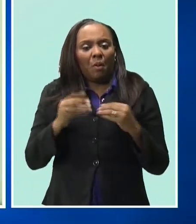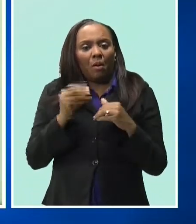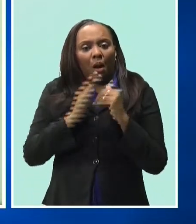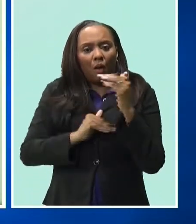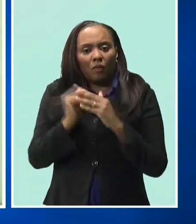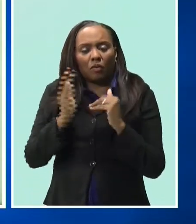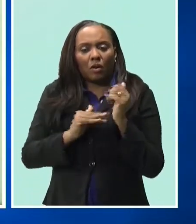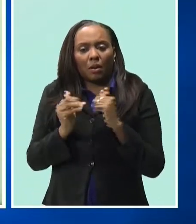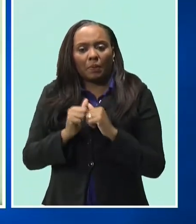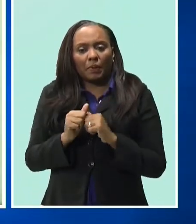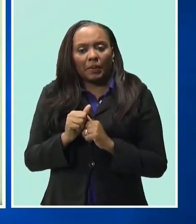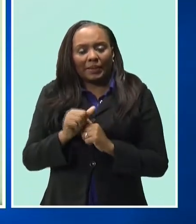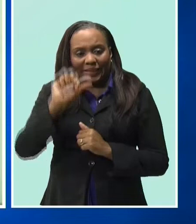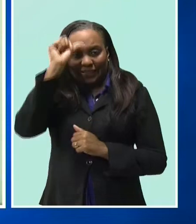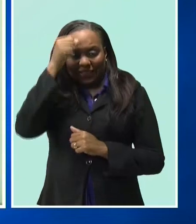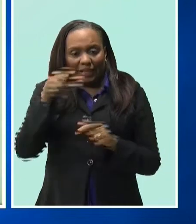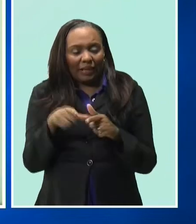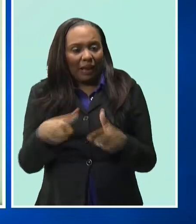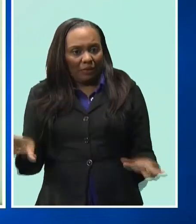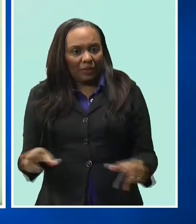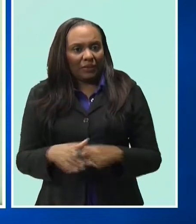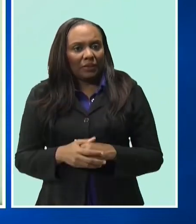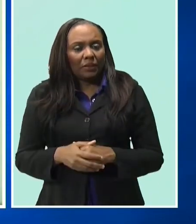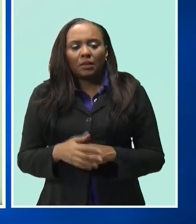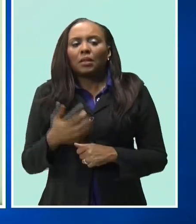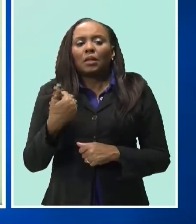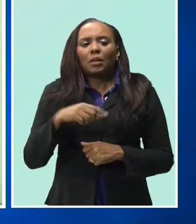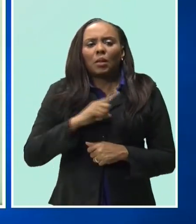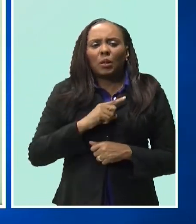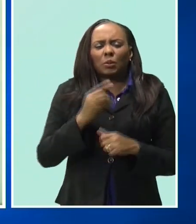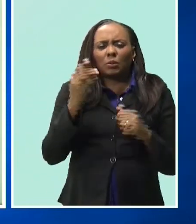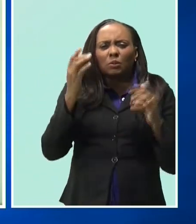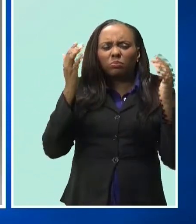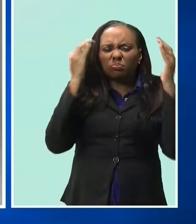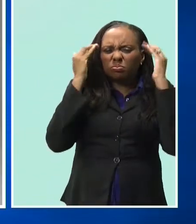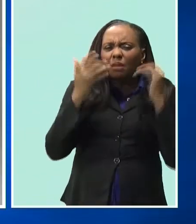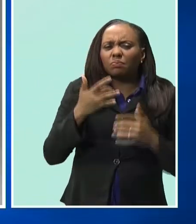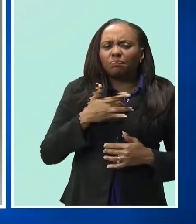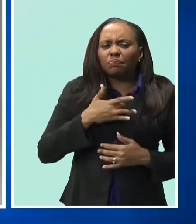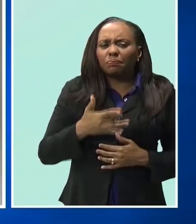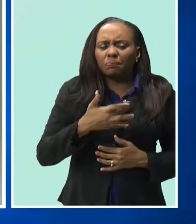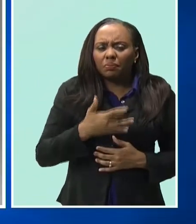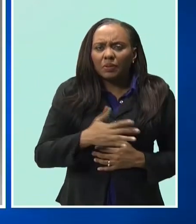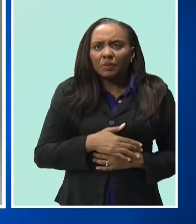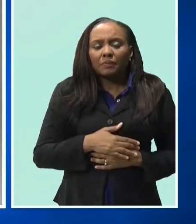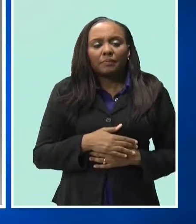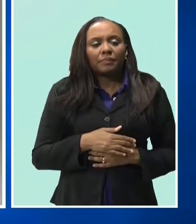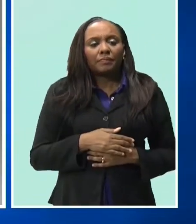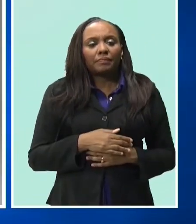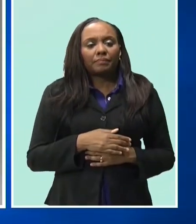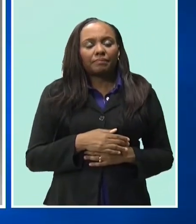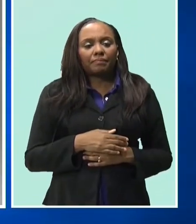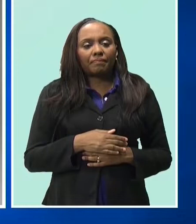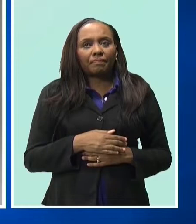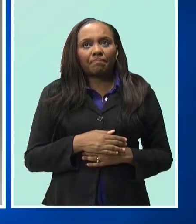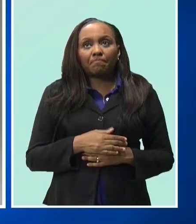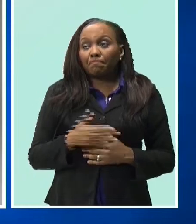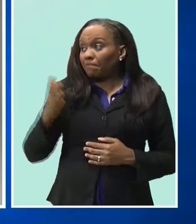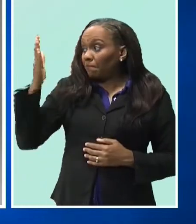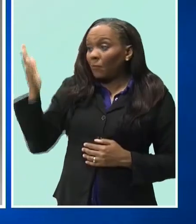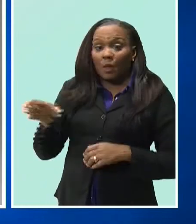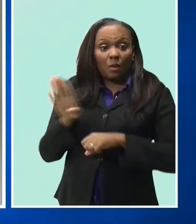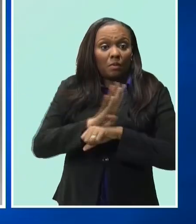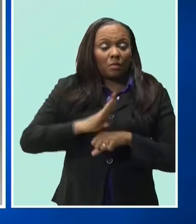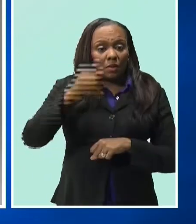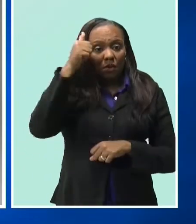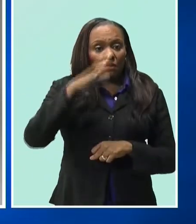So in that way, we ensured that we were sensitive to those particular needs. Barbadian men have also been getting support during this